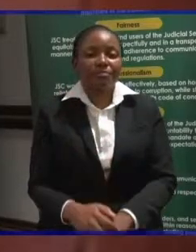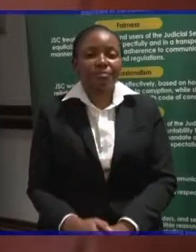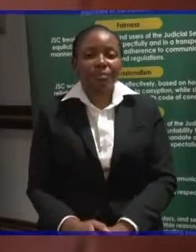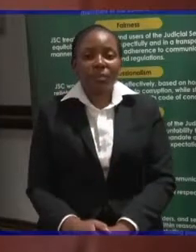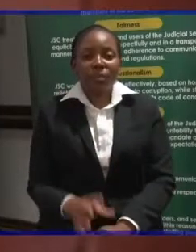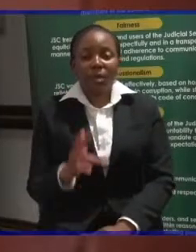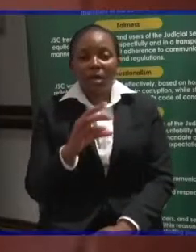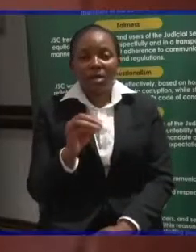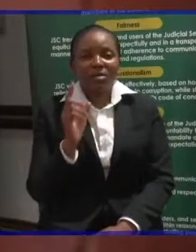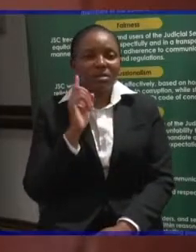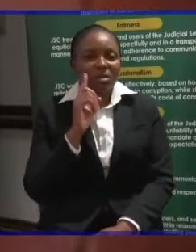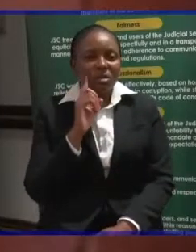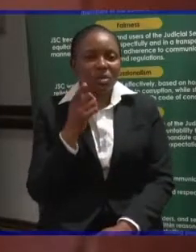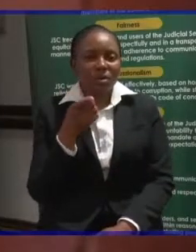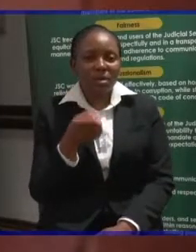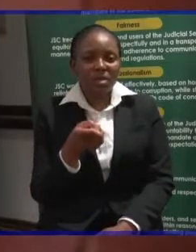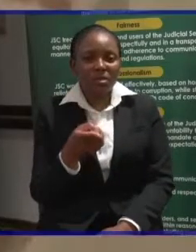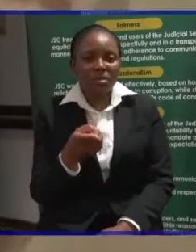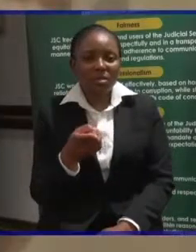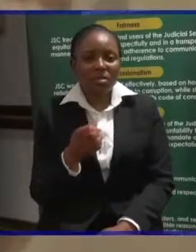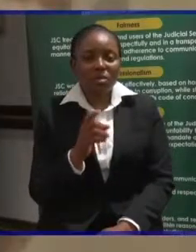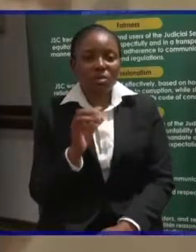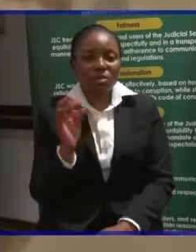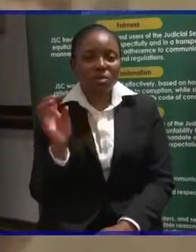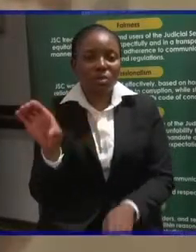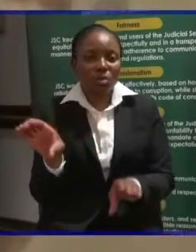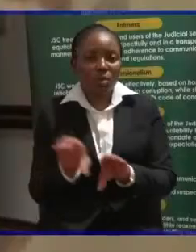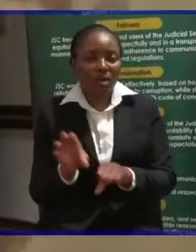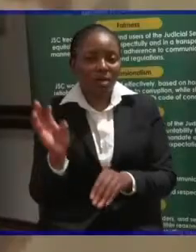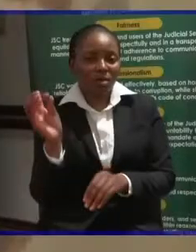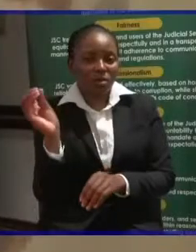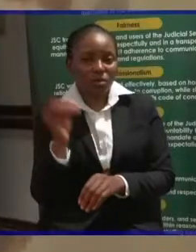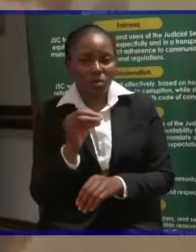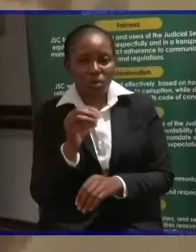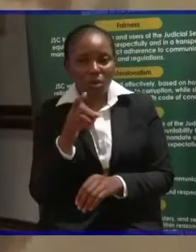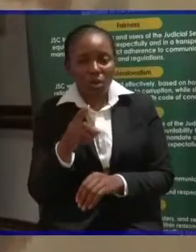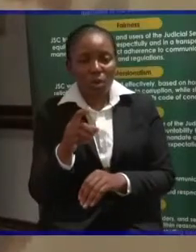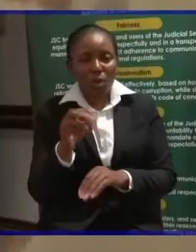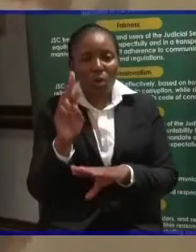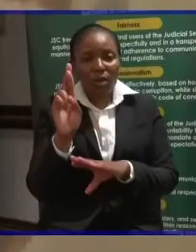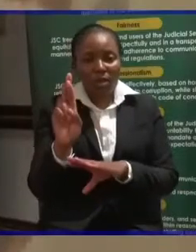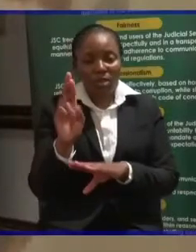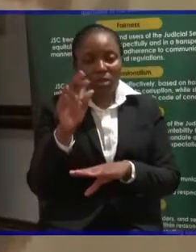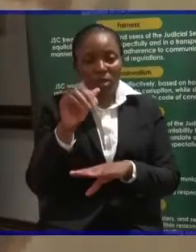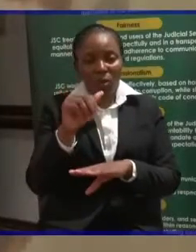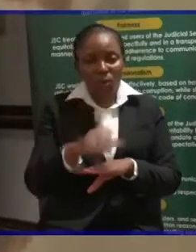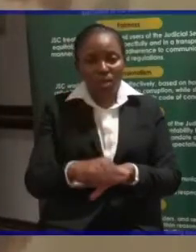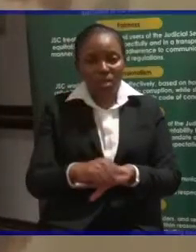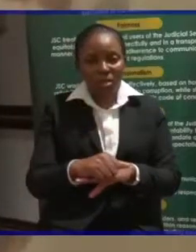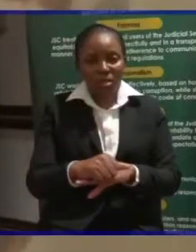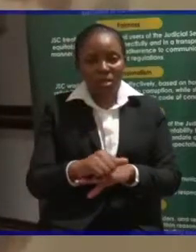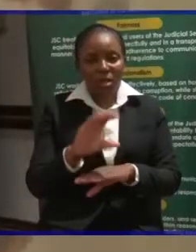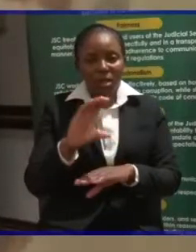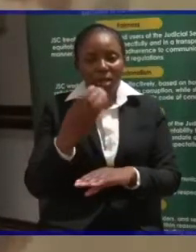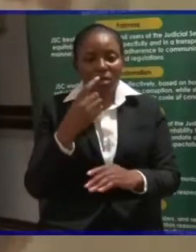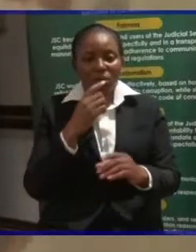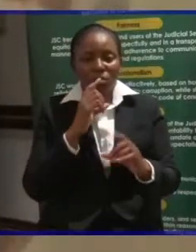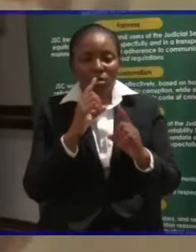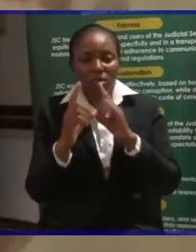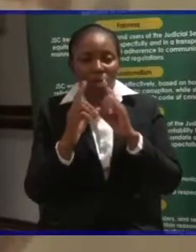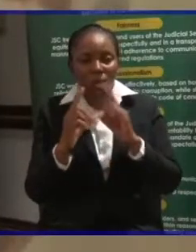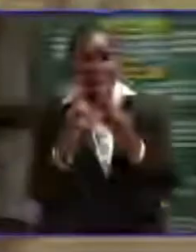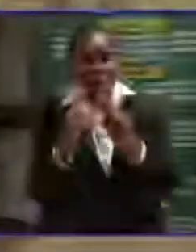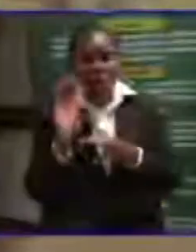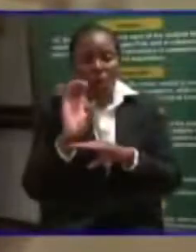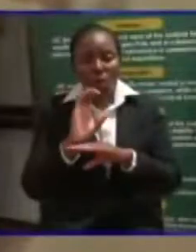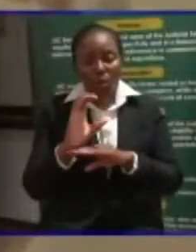And still on professionalism, as a regional magistrate, can you tell the Commission whether it's